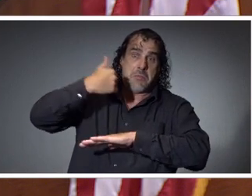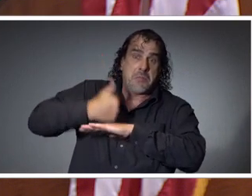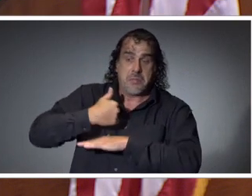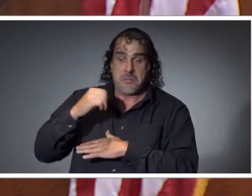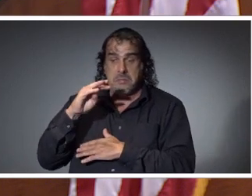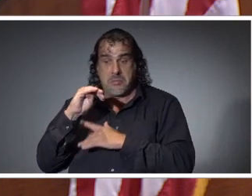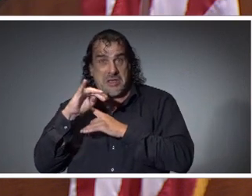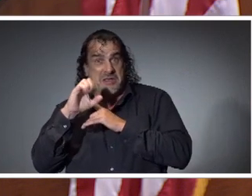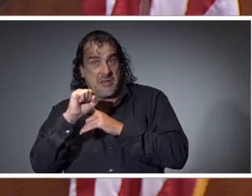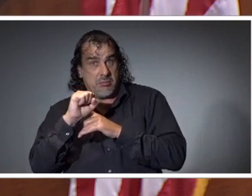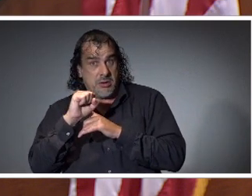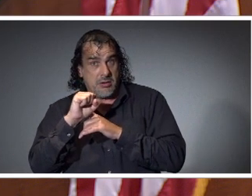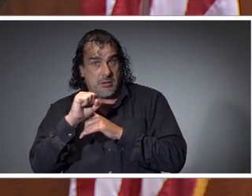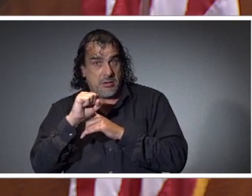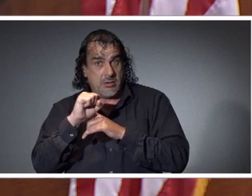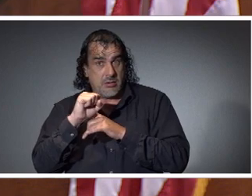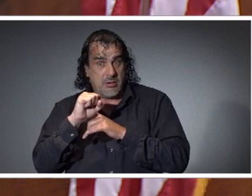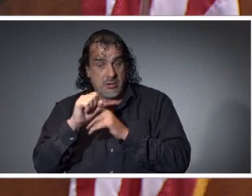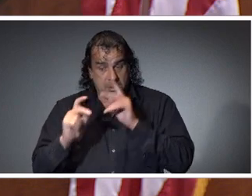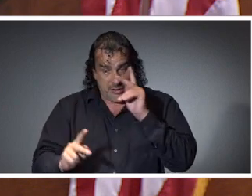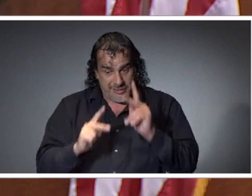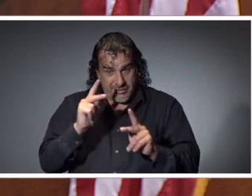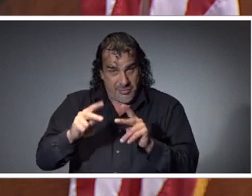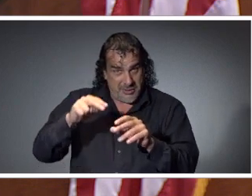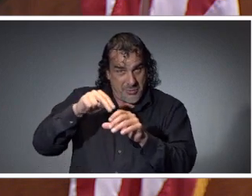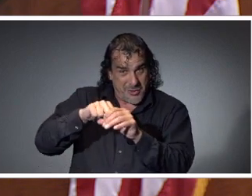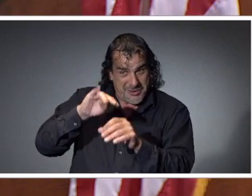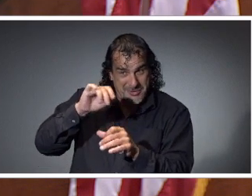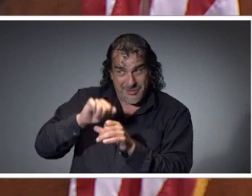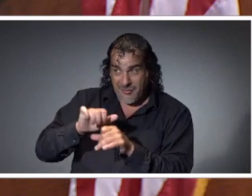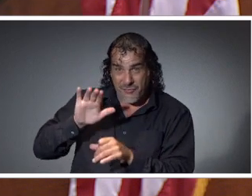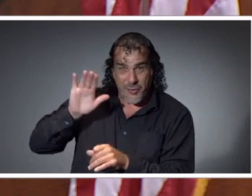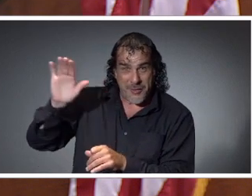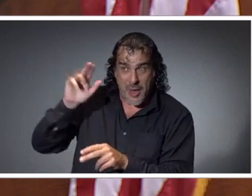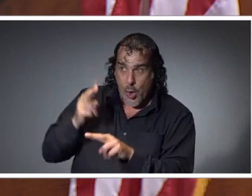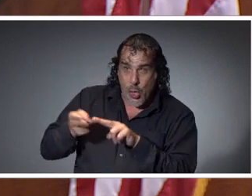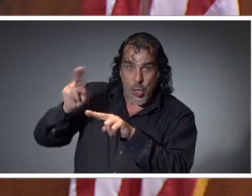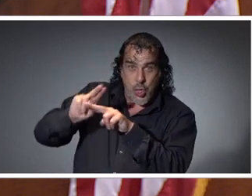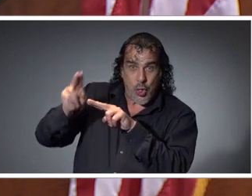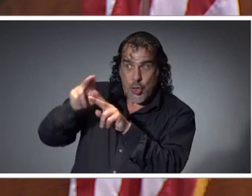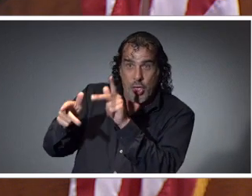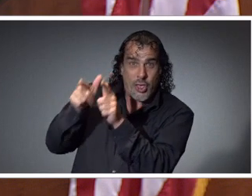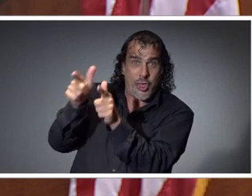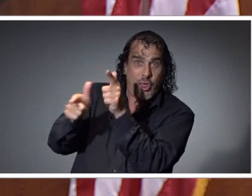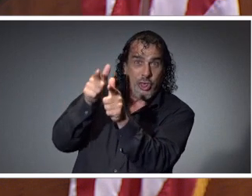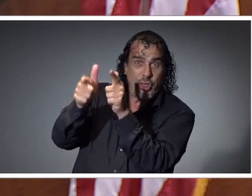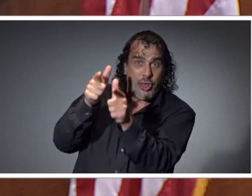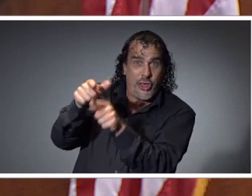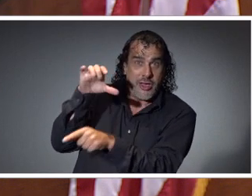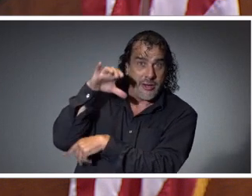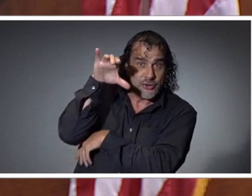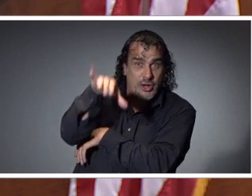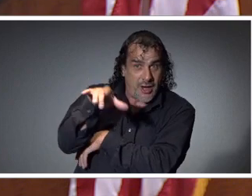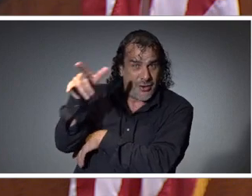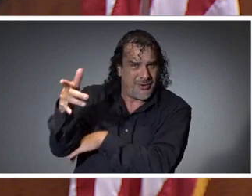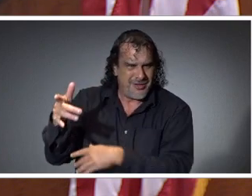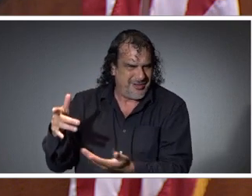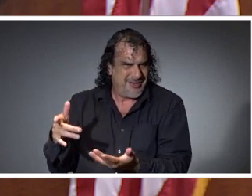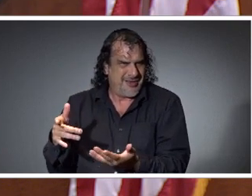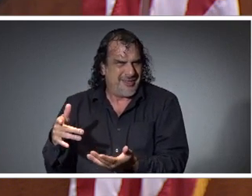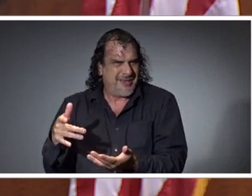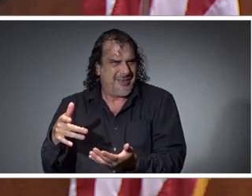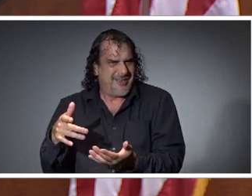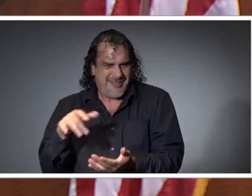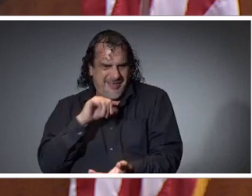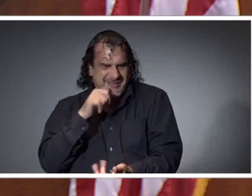wants to blame Mississippians, the people of Mississippi, for the increase in crime in the city of Chicago, that doesn't pass the smell